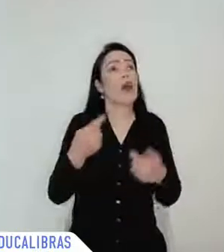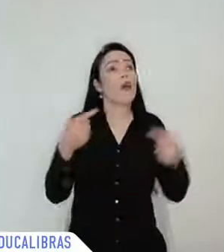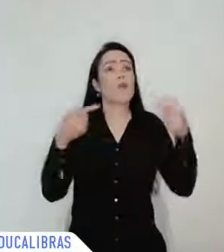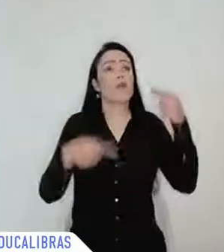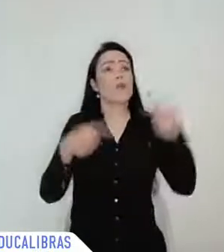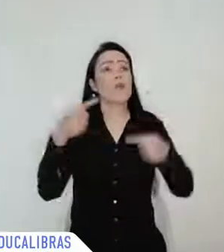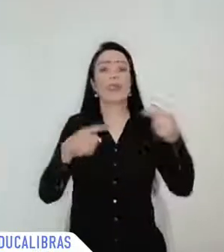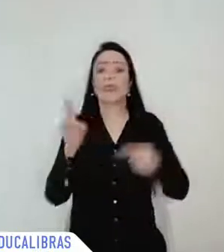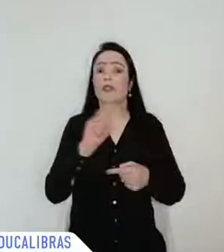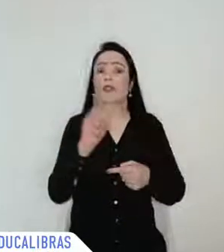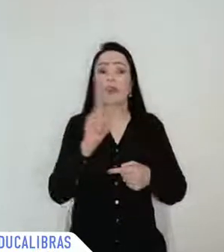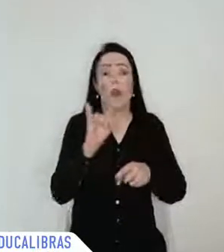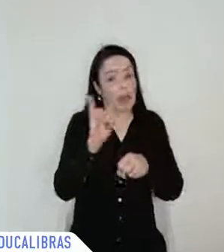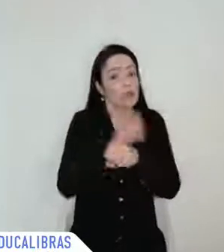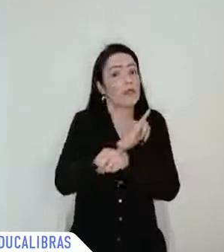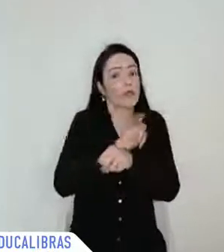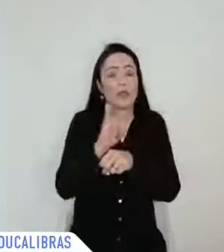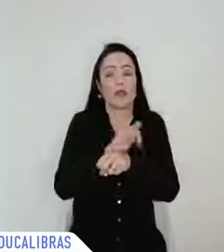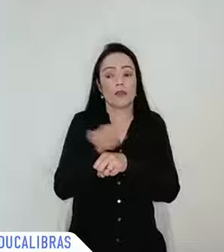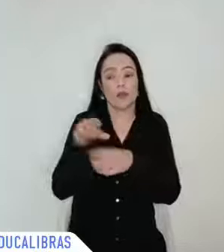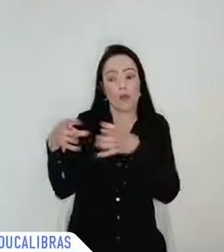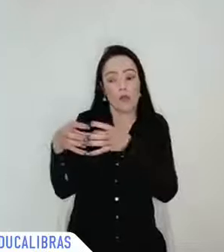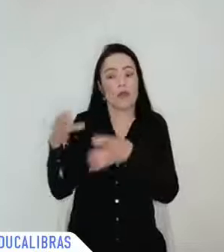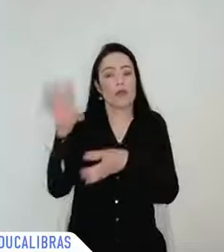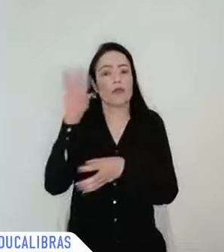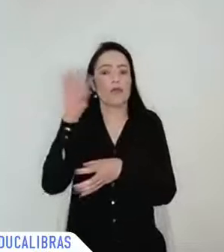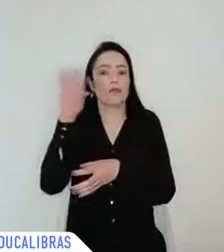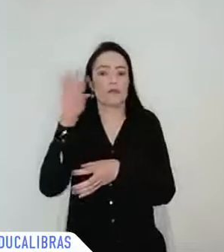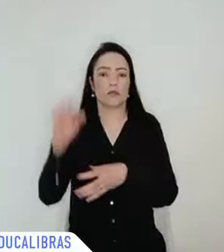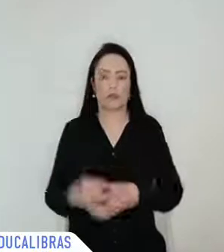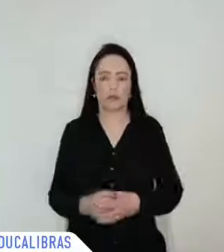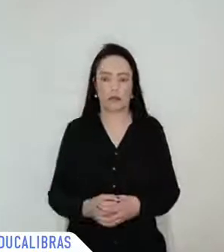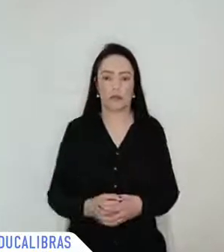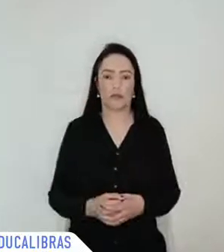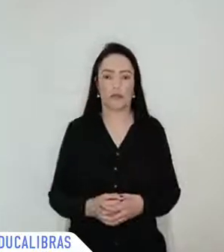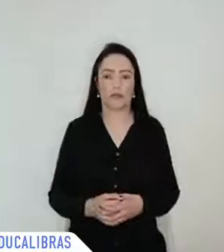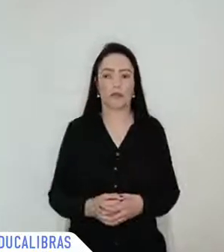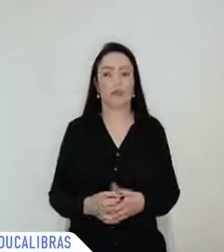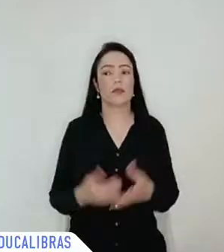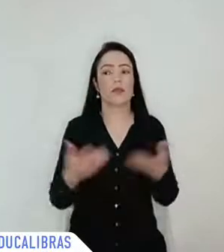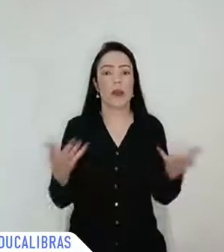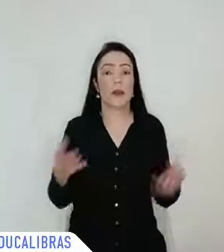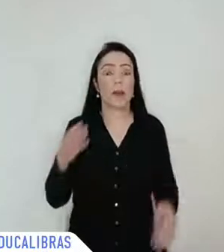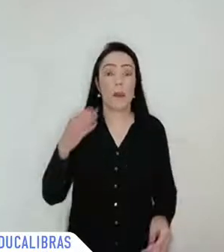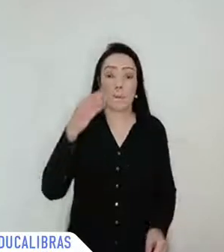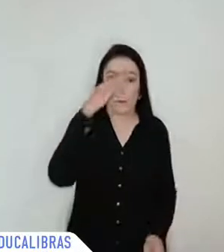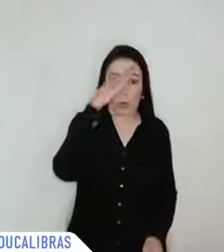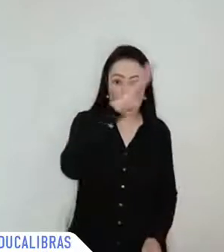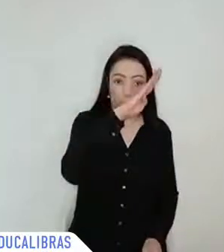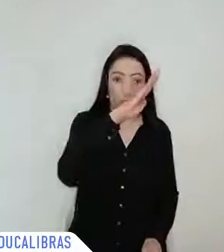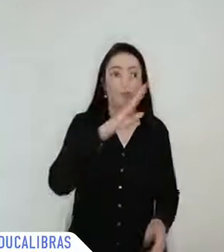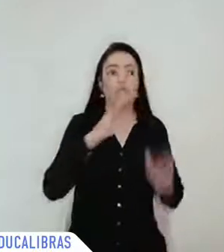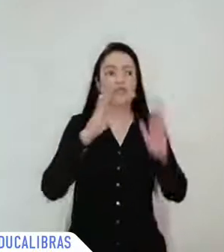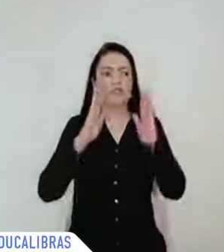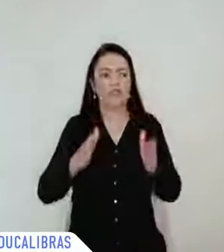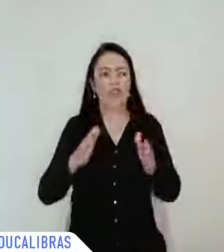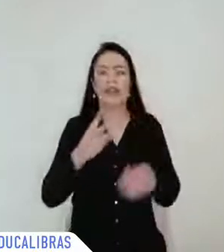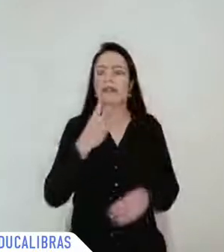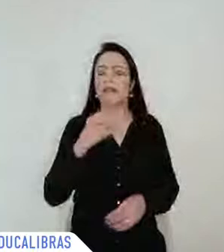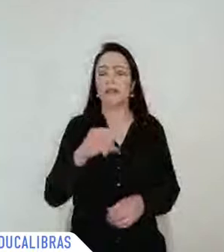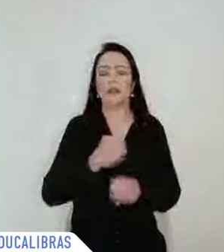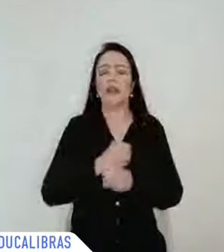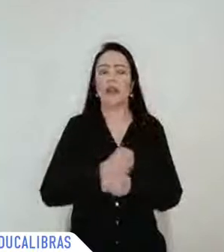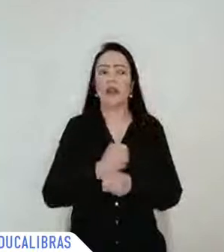stand as if it's not a political point of view. This is the strategy, which is a paradox